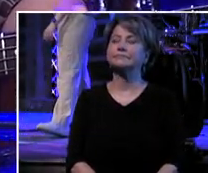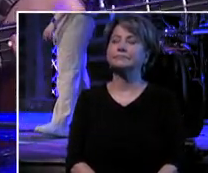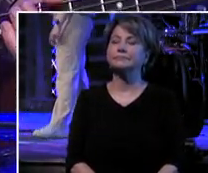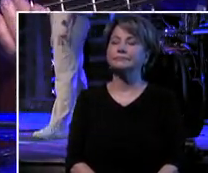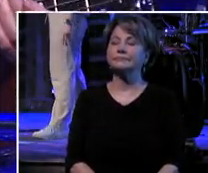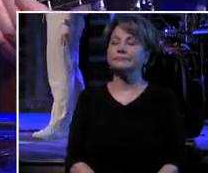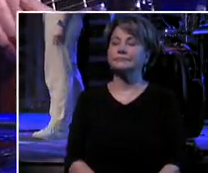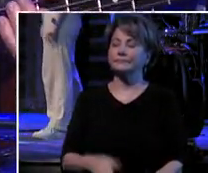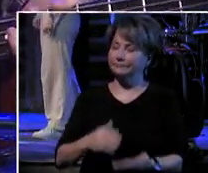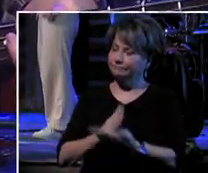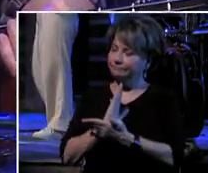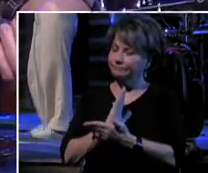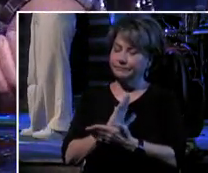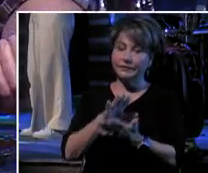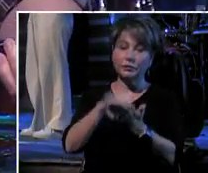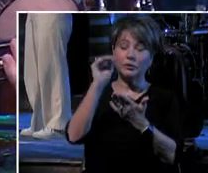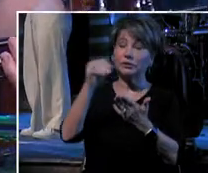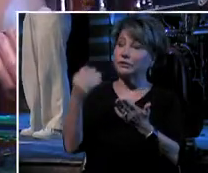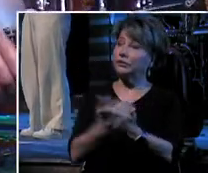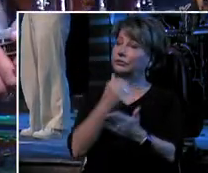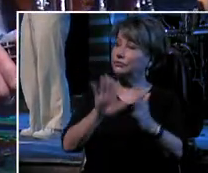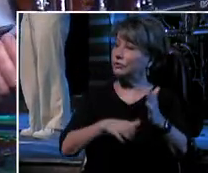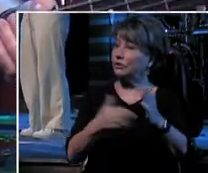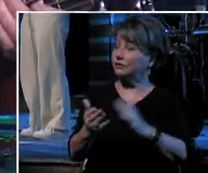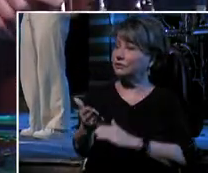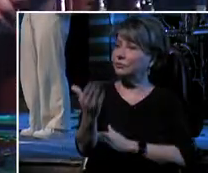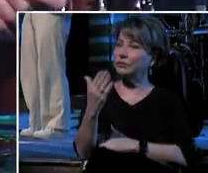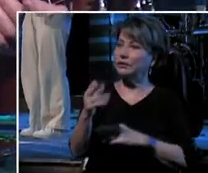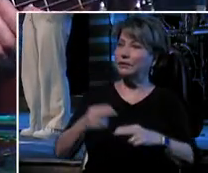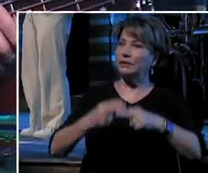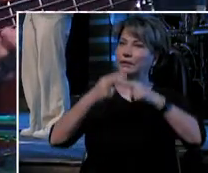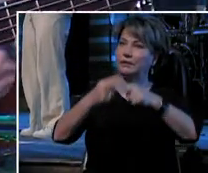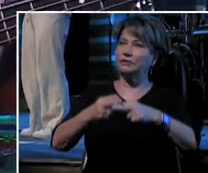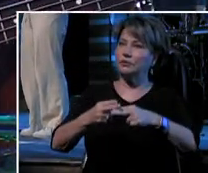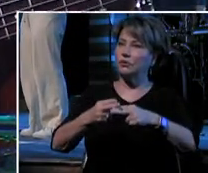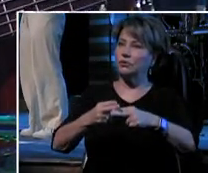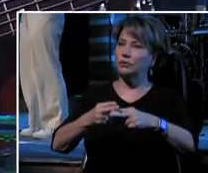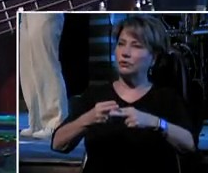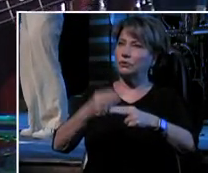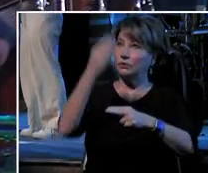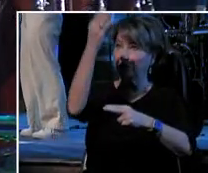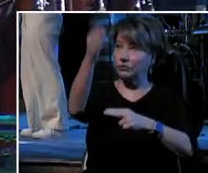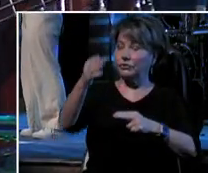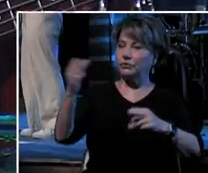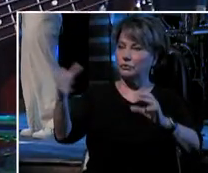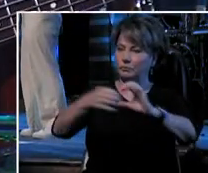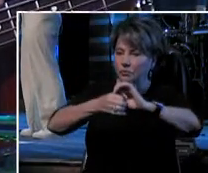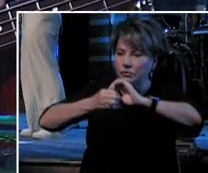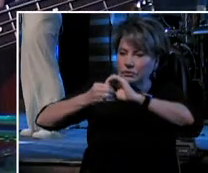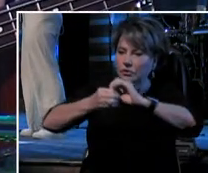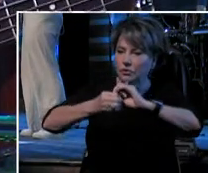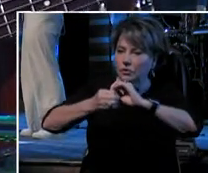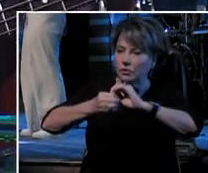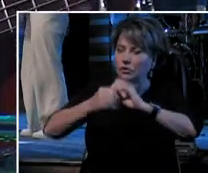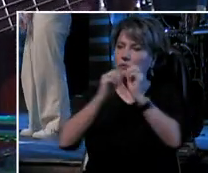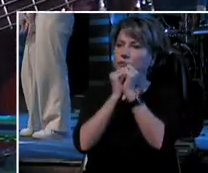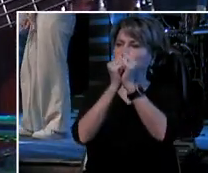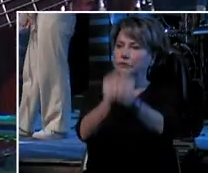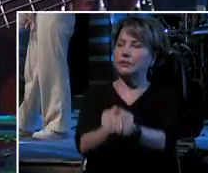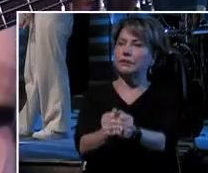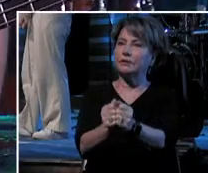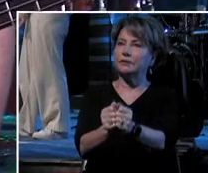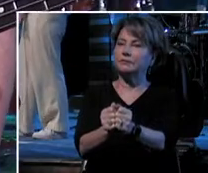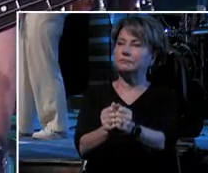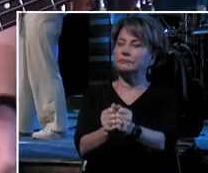Amen. All right. We're going to learn a new song together this morning. It's called You Hold It All Together. So I'm going to teach us the chorus here a couple of times. We'll sing it together,